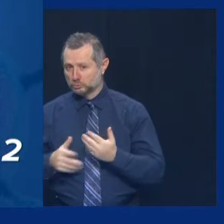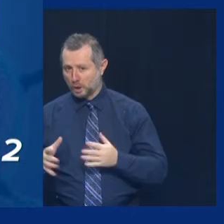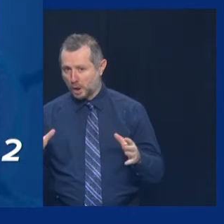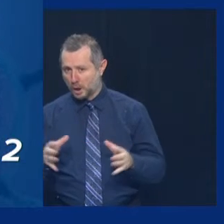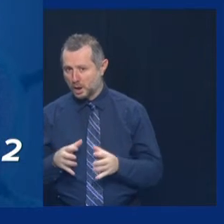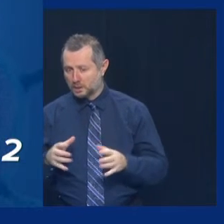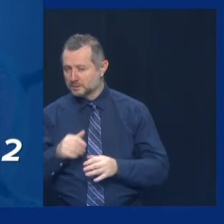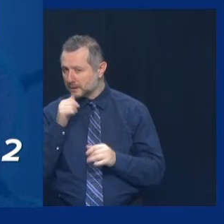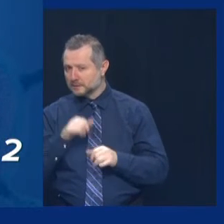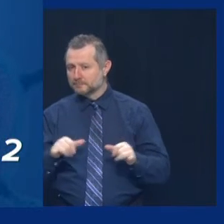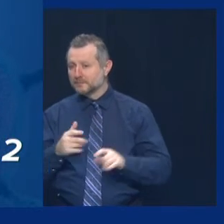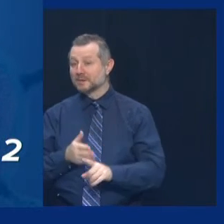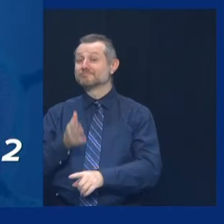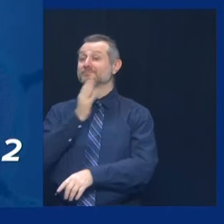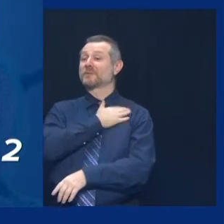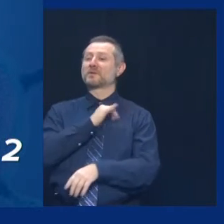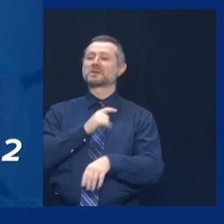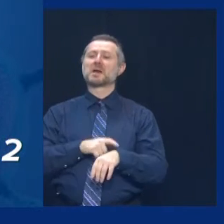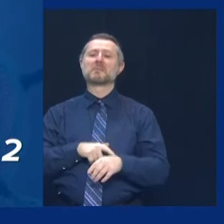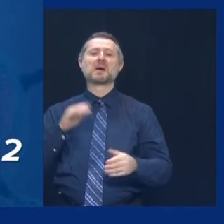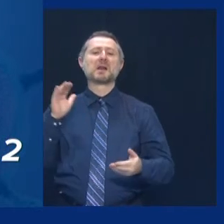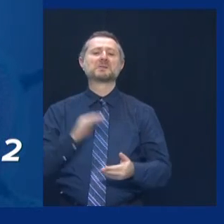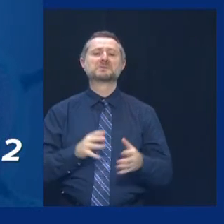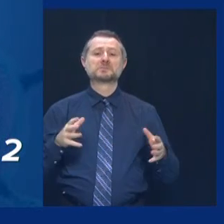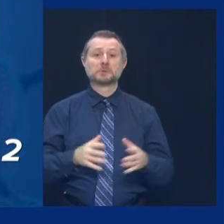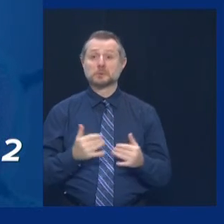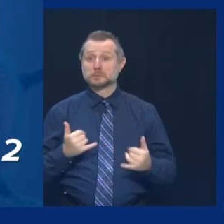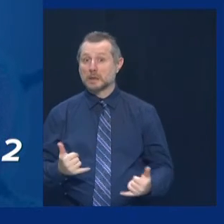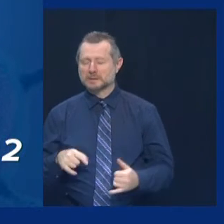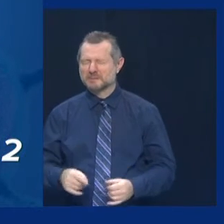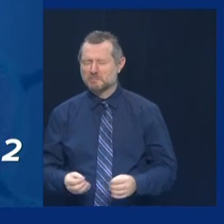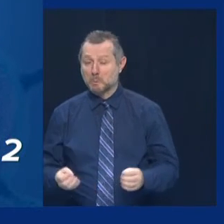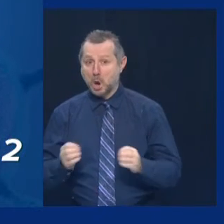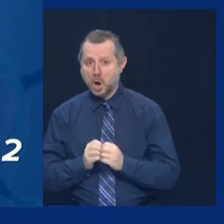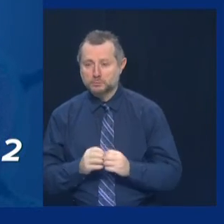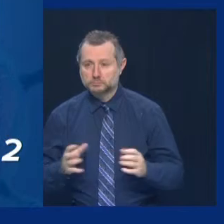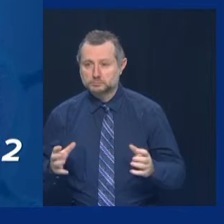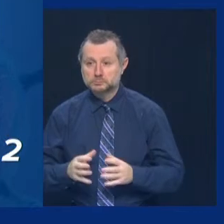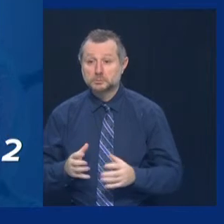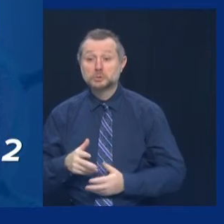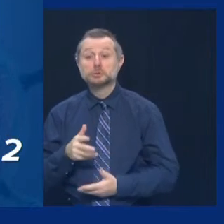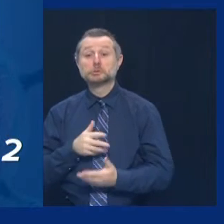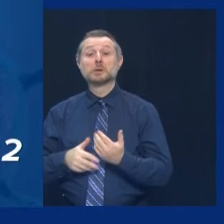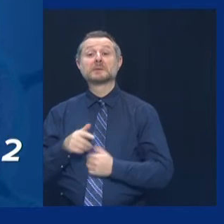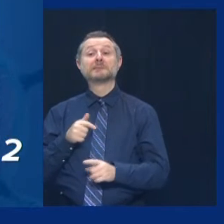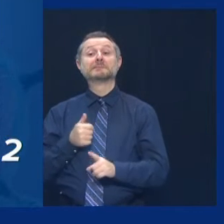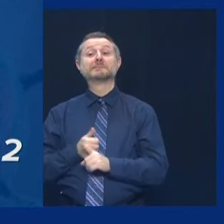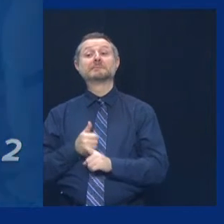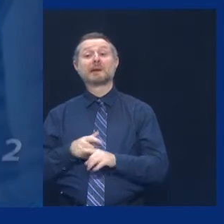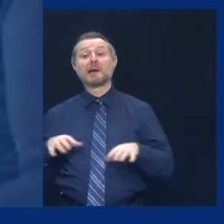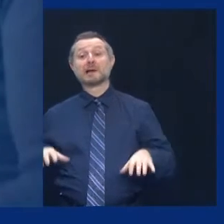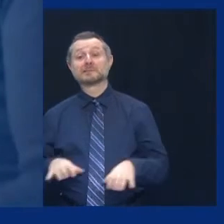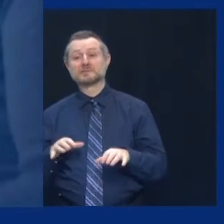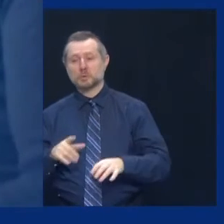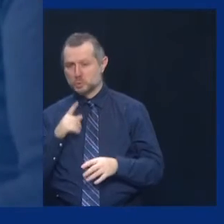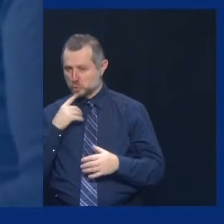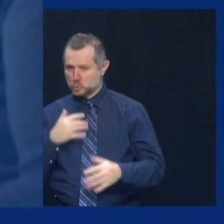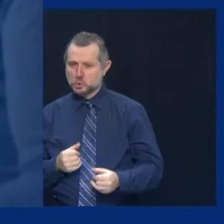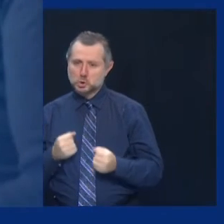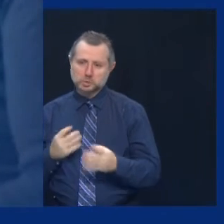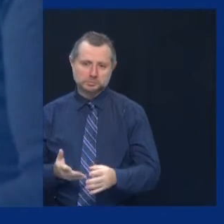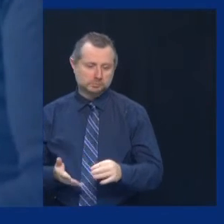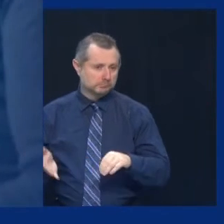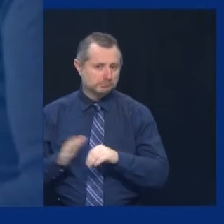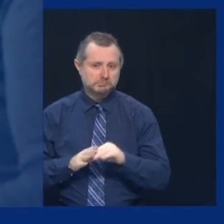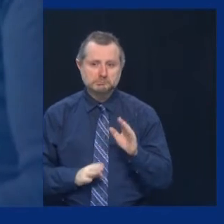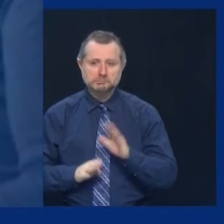time of the year. And the socialization pattern is what determines the spread of the